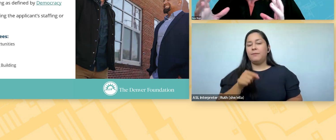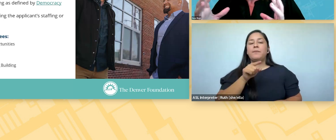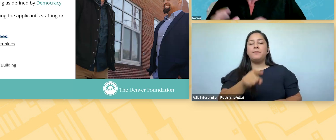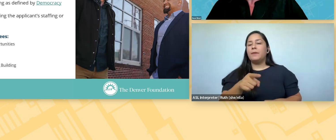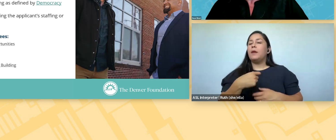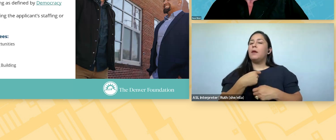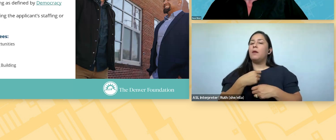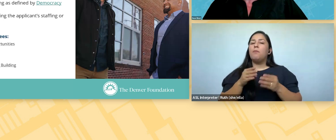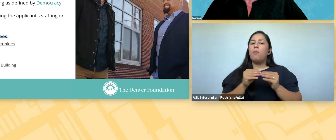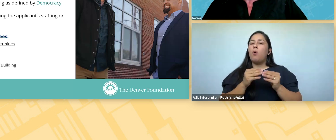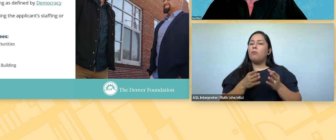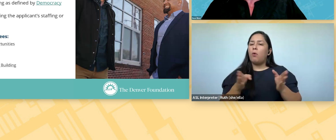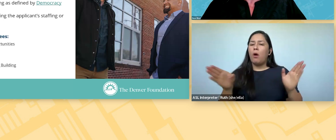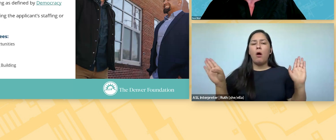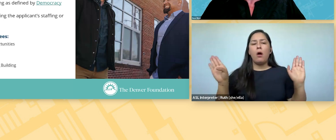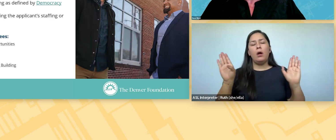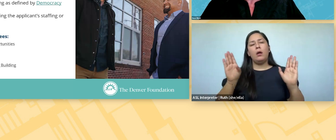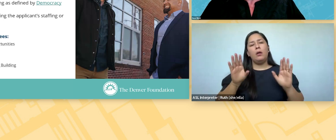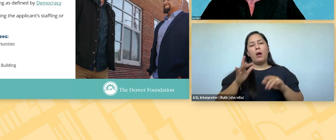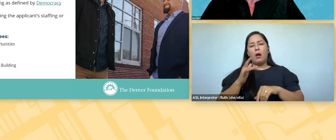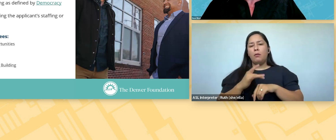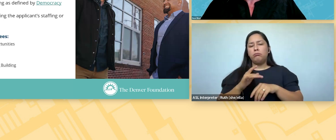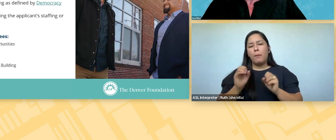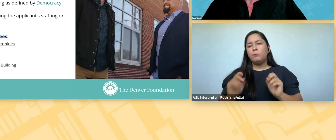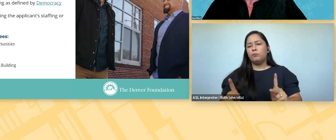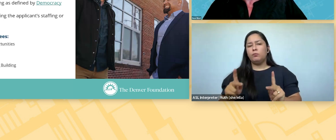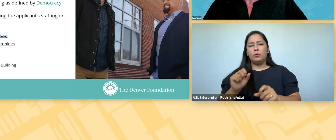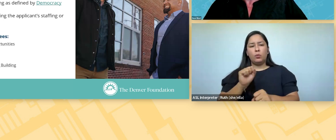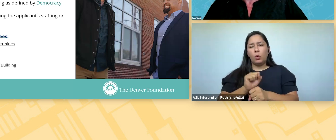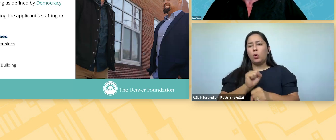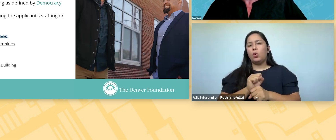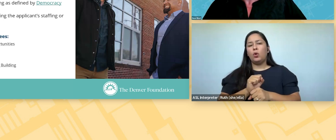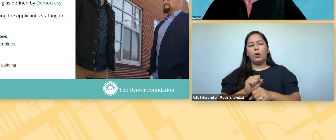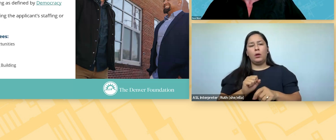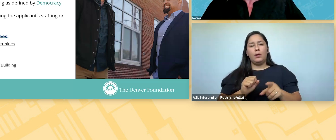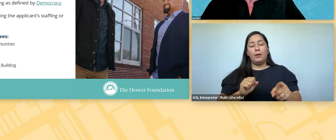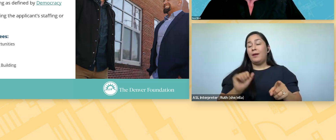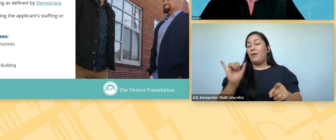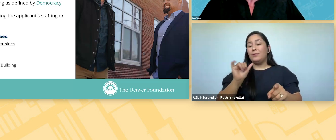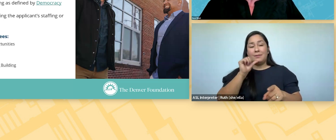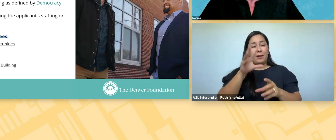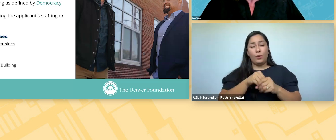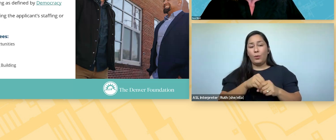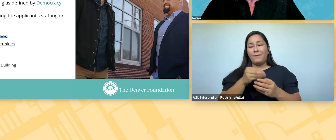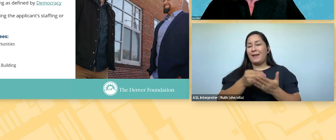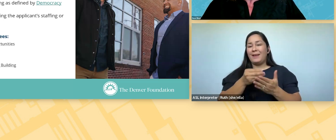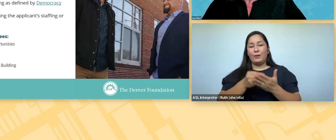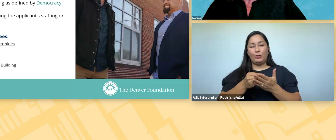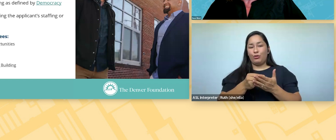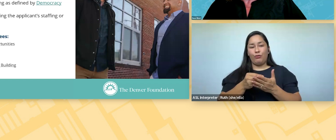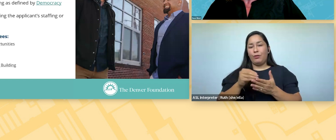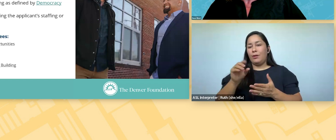more broadly. And this focus area also does not include financial literacy. And you can